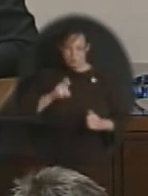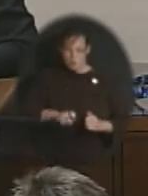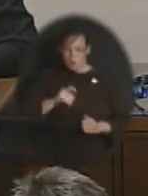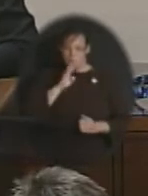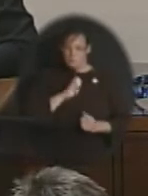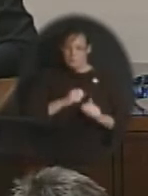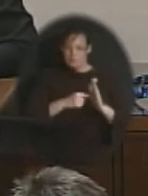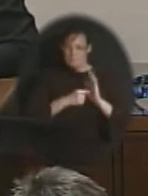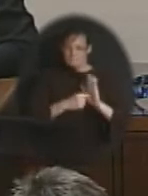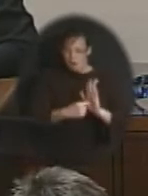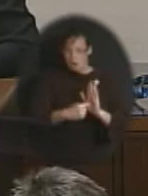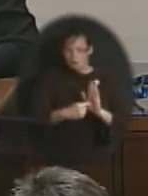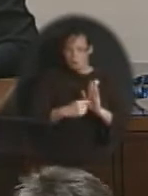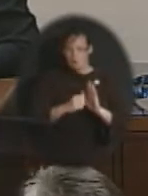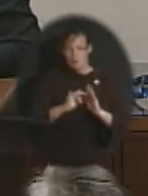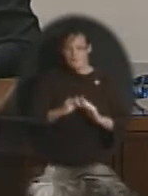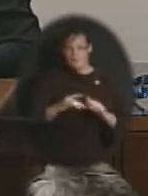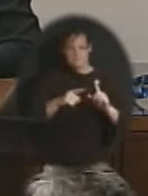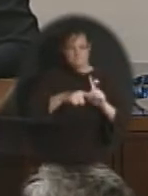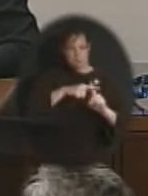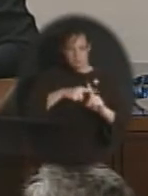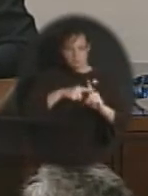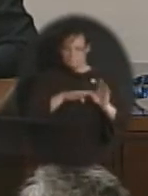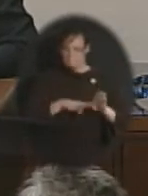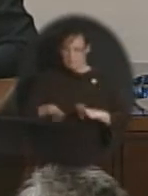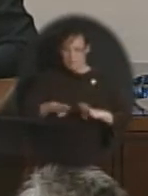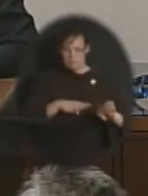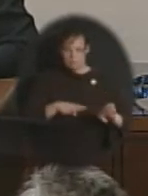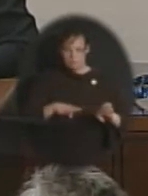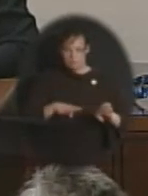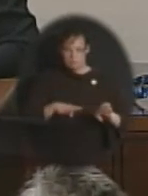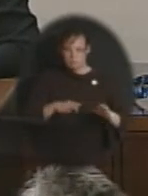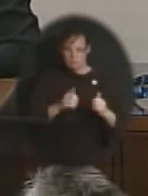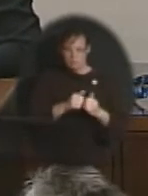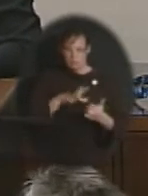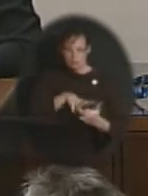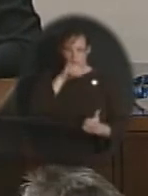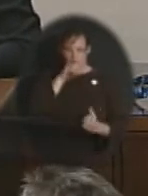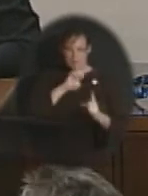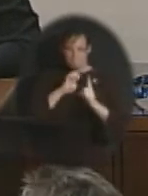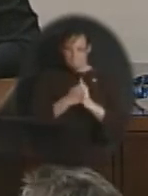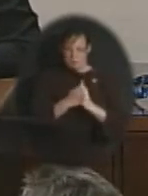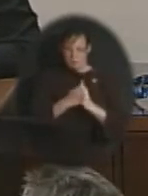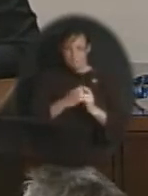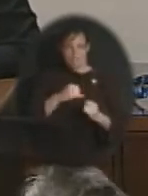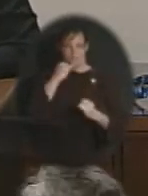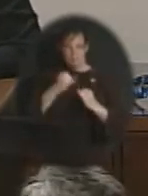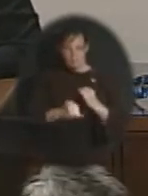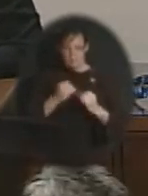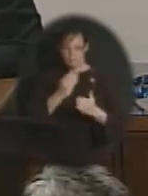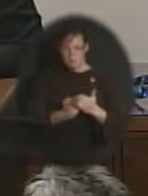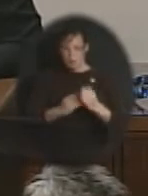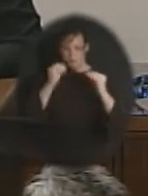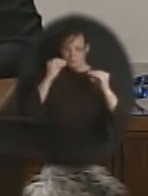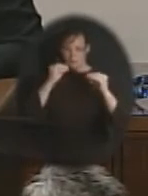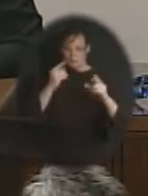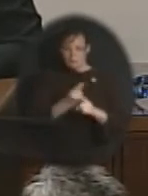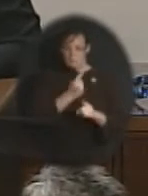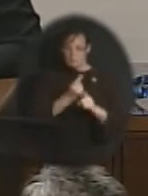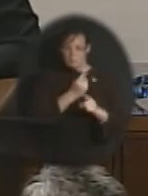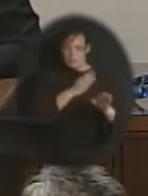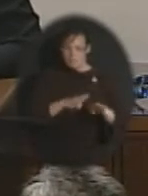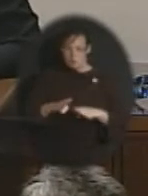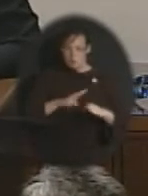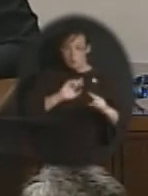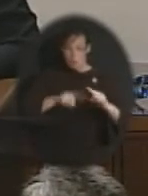the model of positive behavior across the learning environment. And then the last piece in teaching appropriate behavior is when